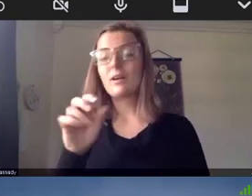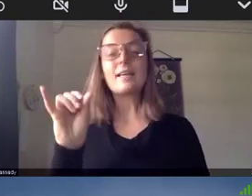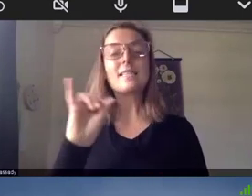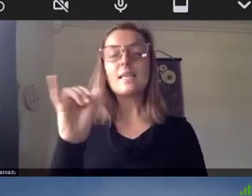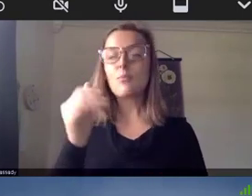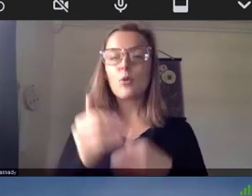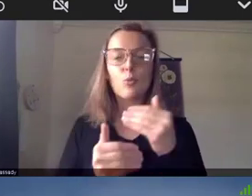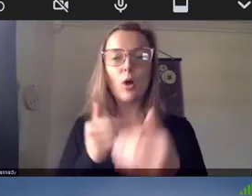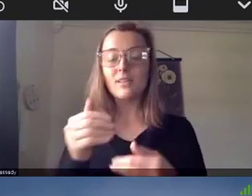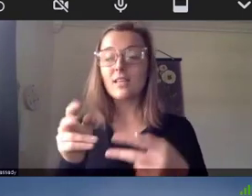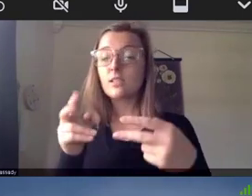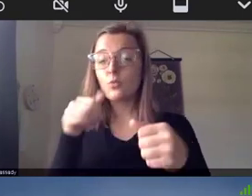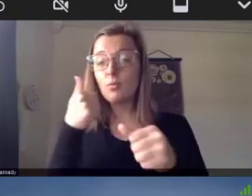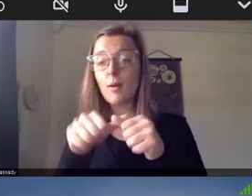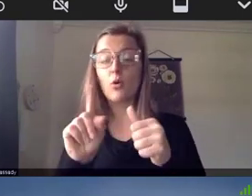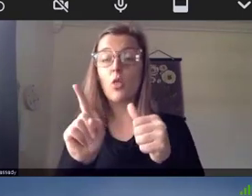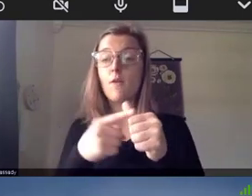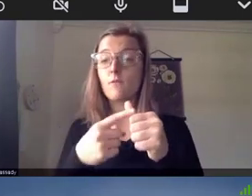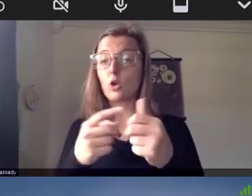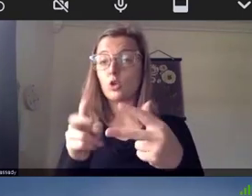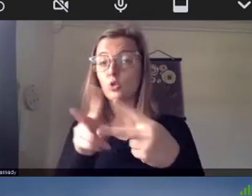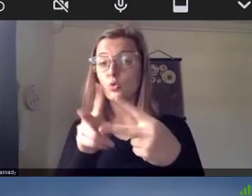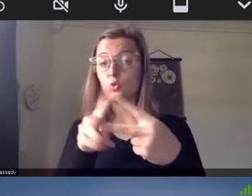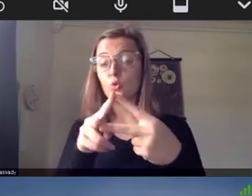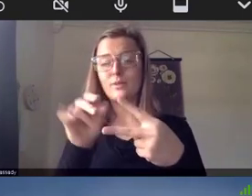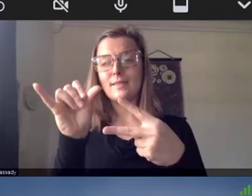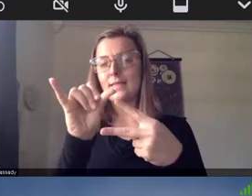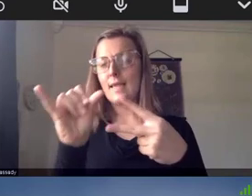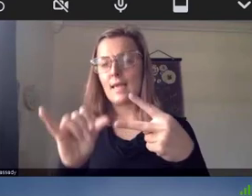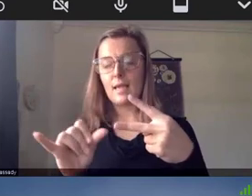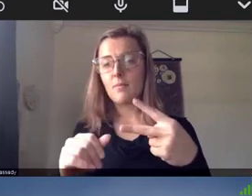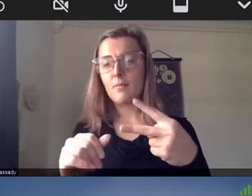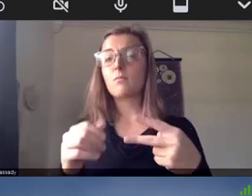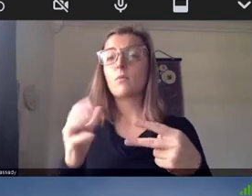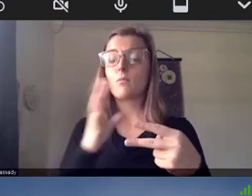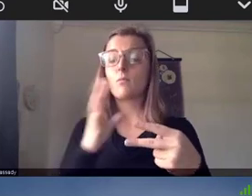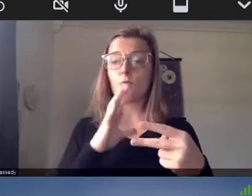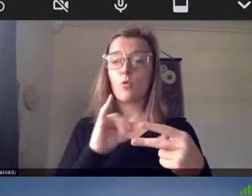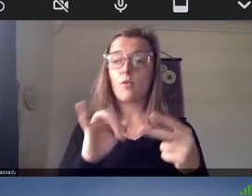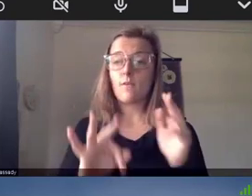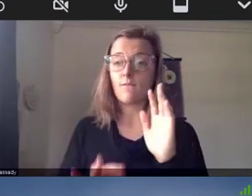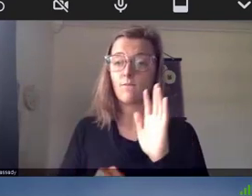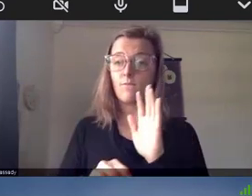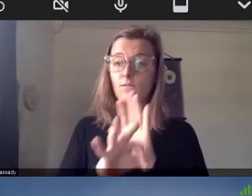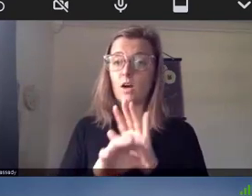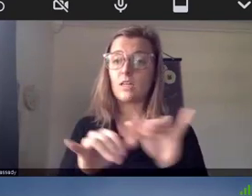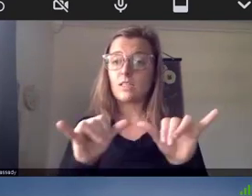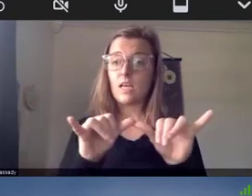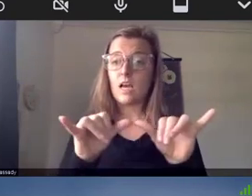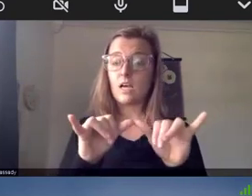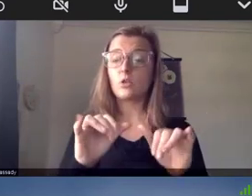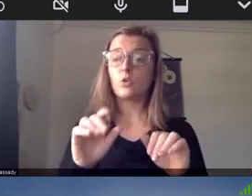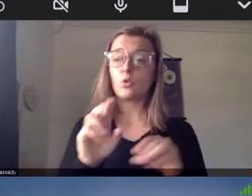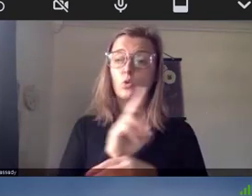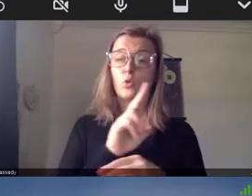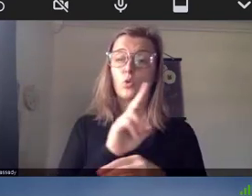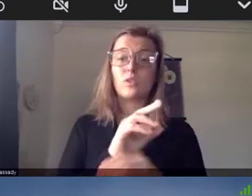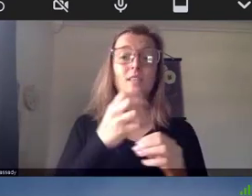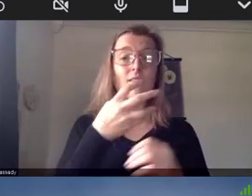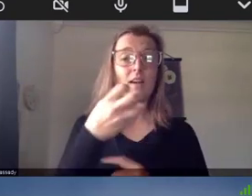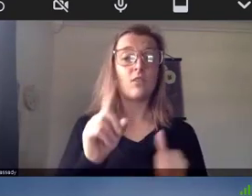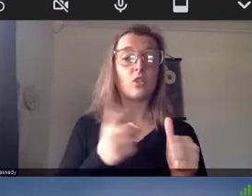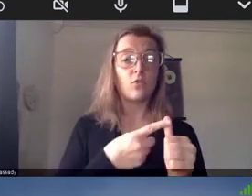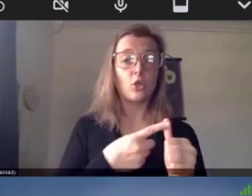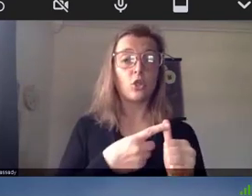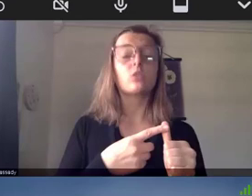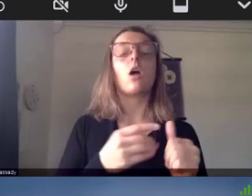But before, if we were sizing, we would find effectiveness first and use effectiveness to find NTU. But now that we're finding the heat transfer, we find NTU